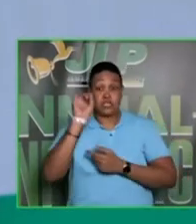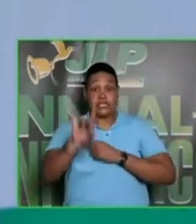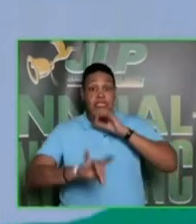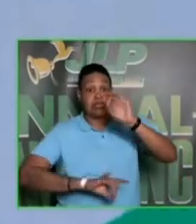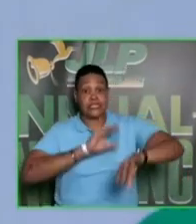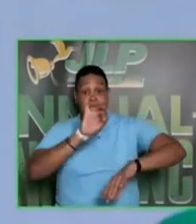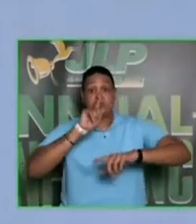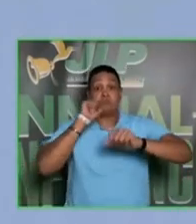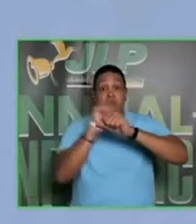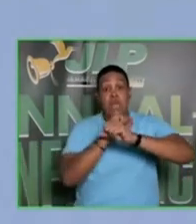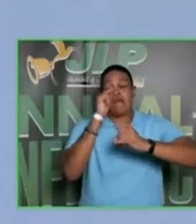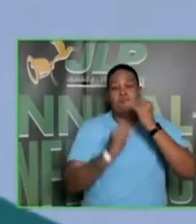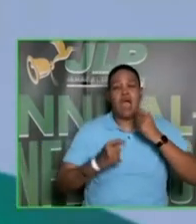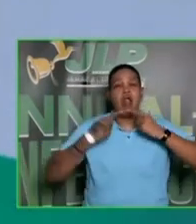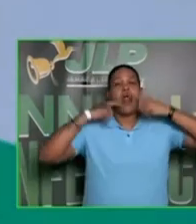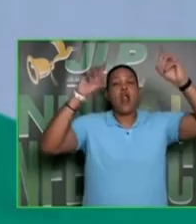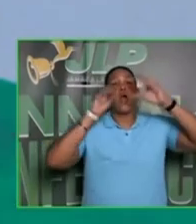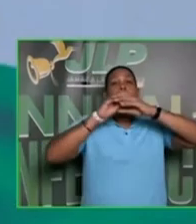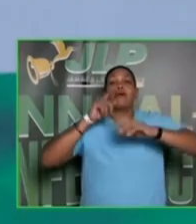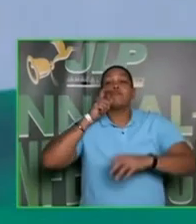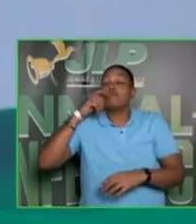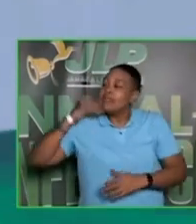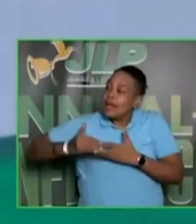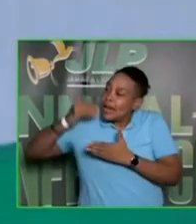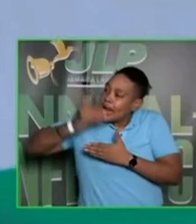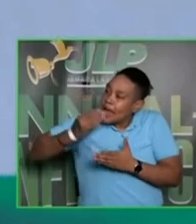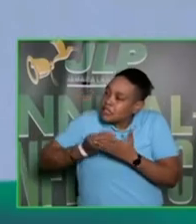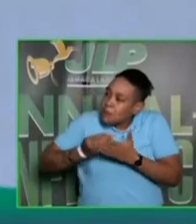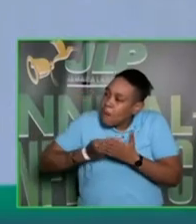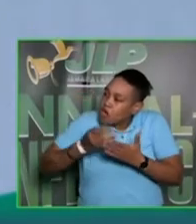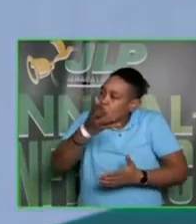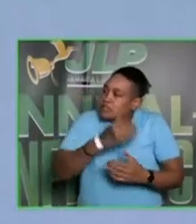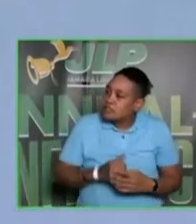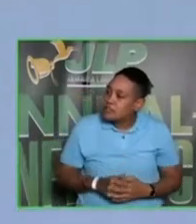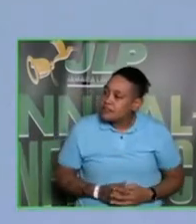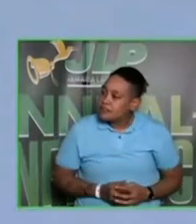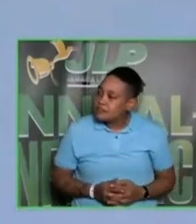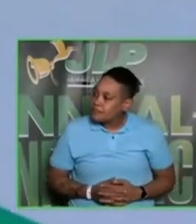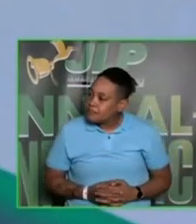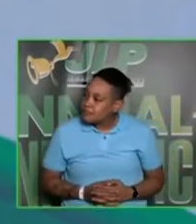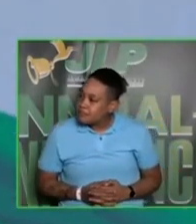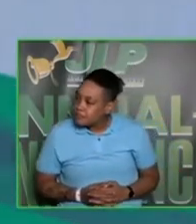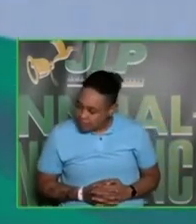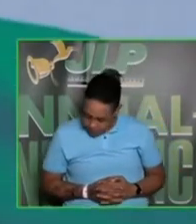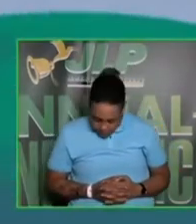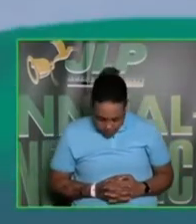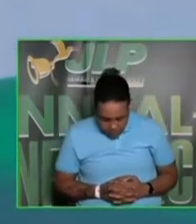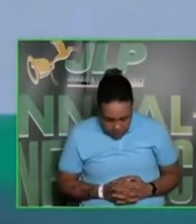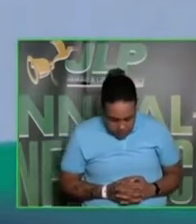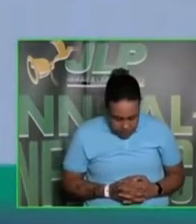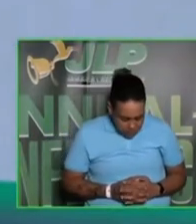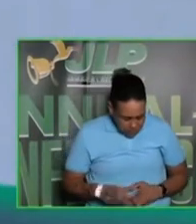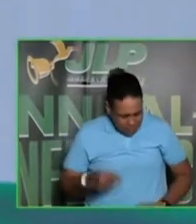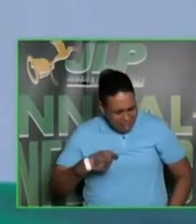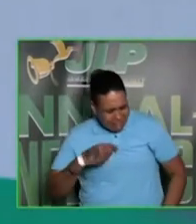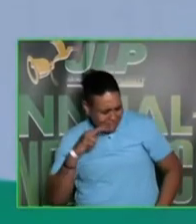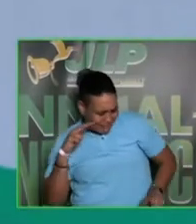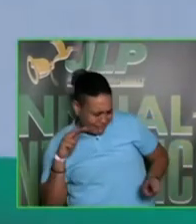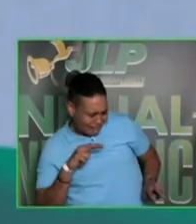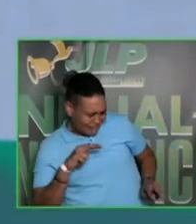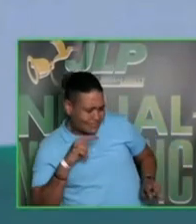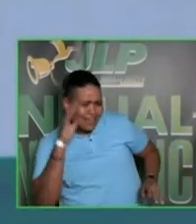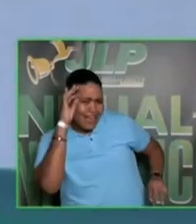final announcement in the next budget. I have noted the concerns of